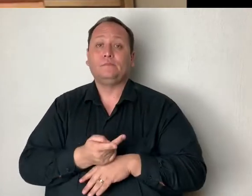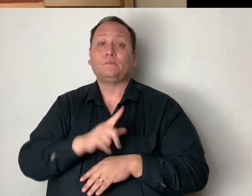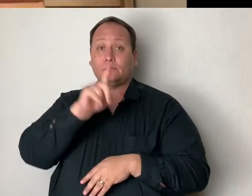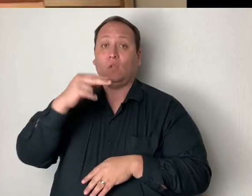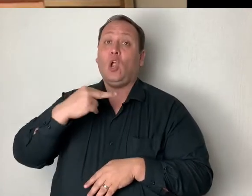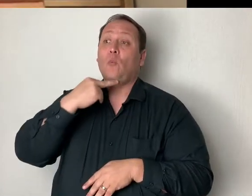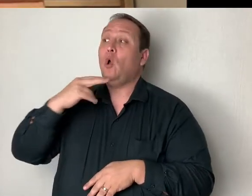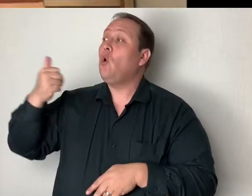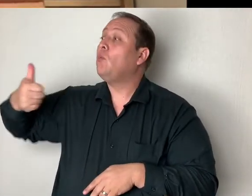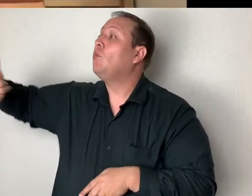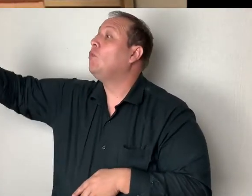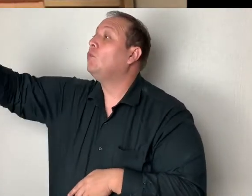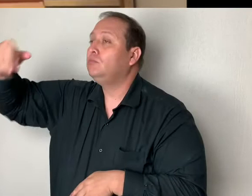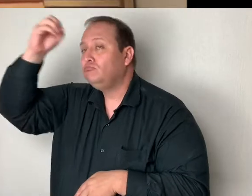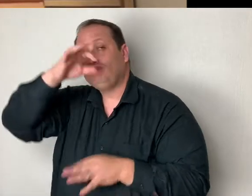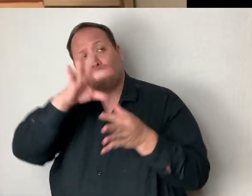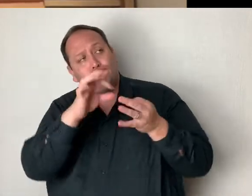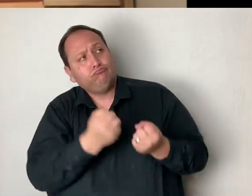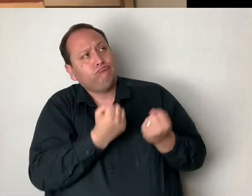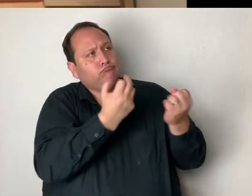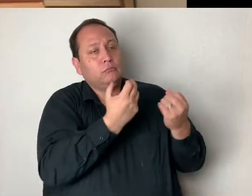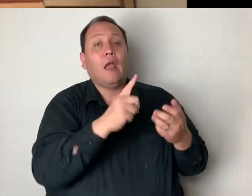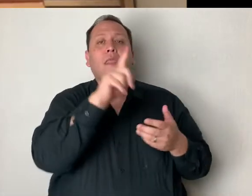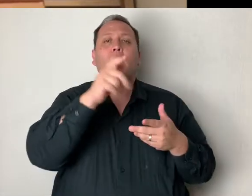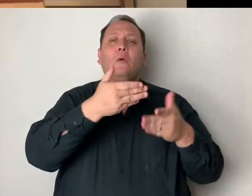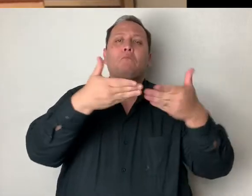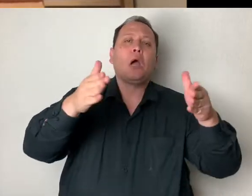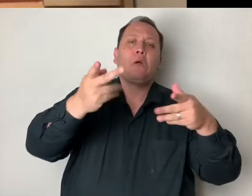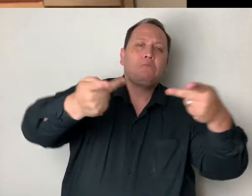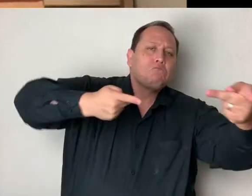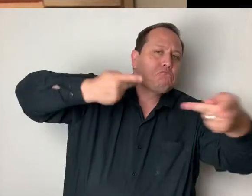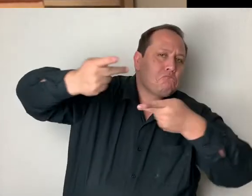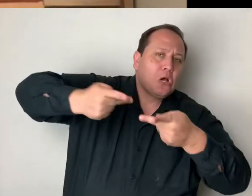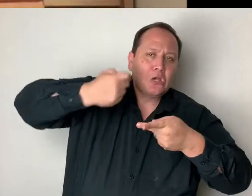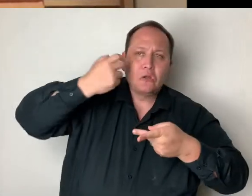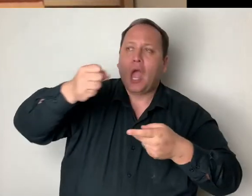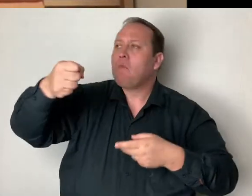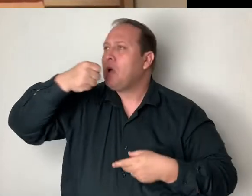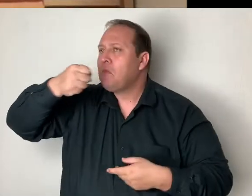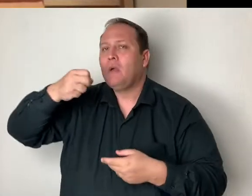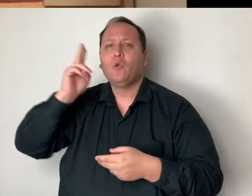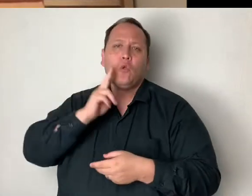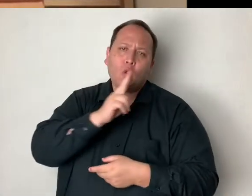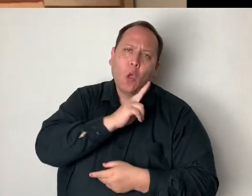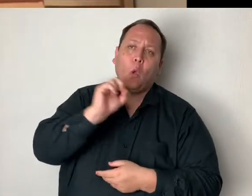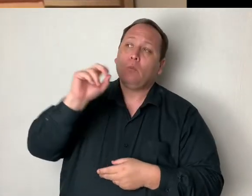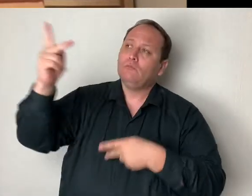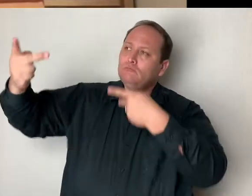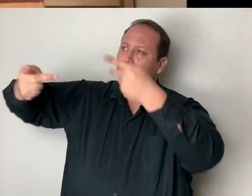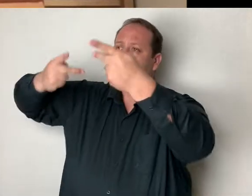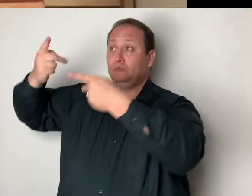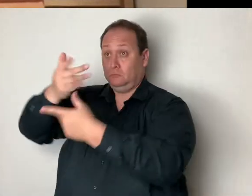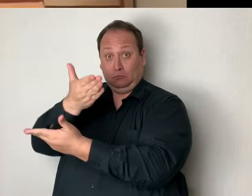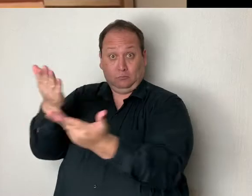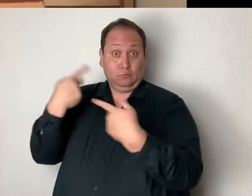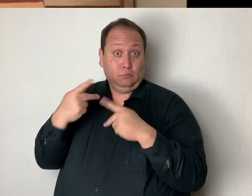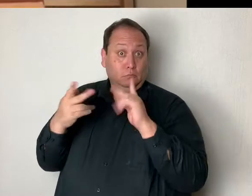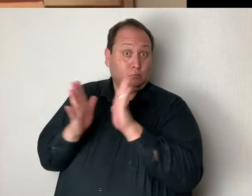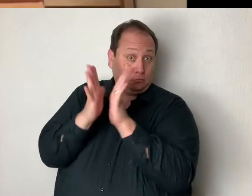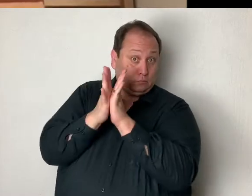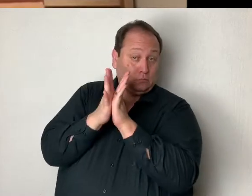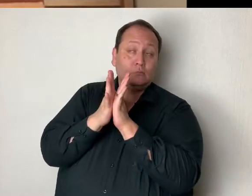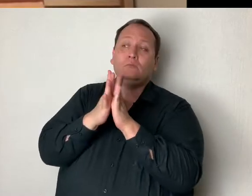Park, and then we'll open it up for questions, whether questions from the media or from questions from you who are participating in this